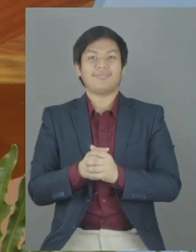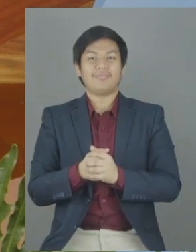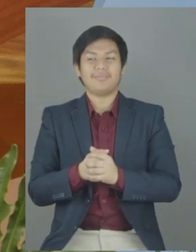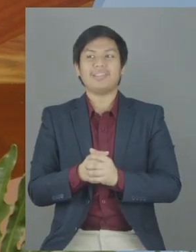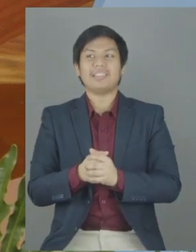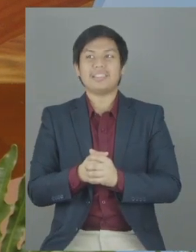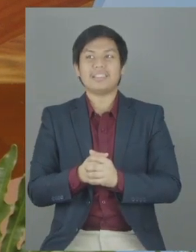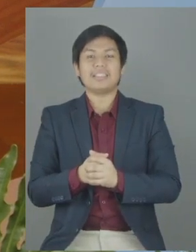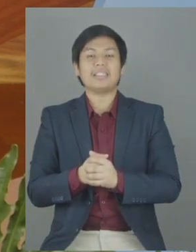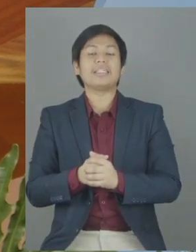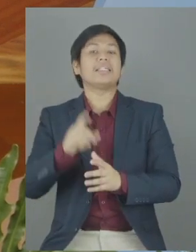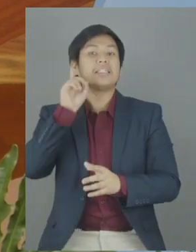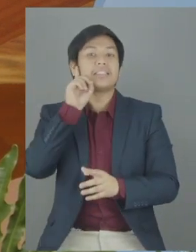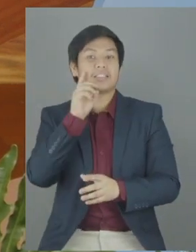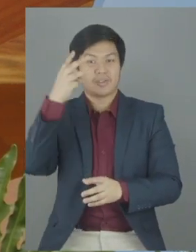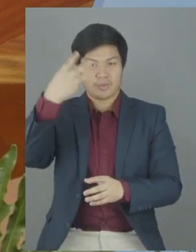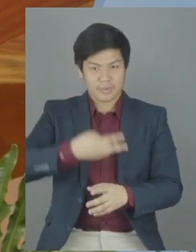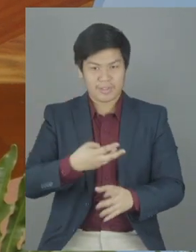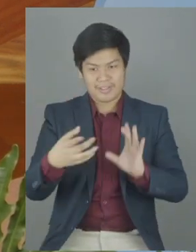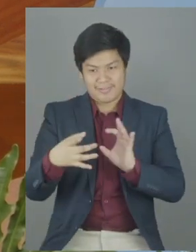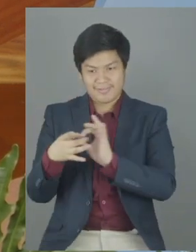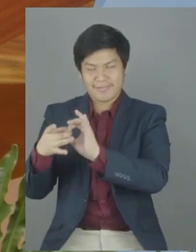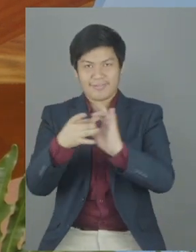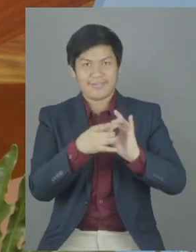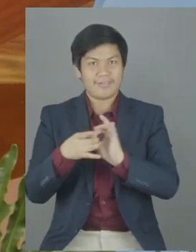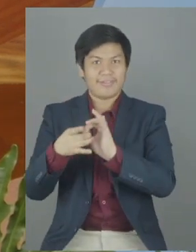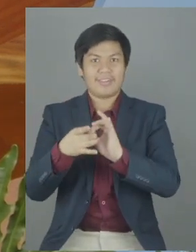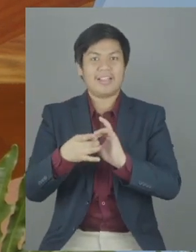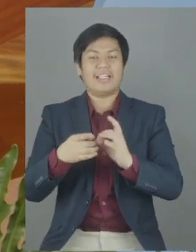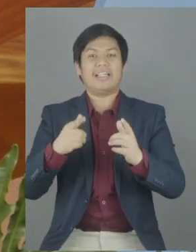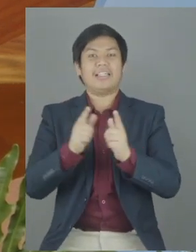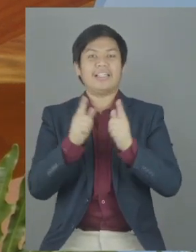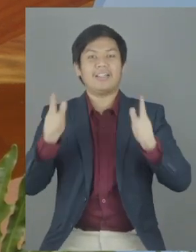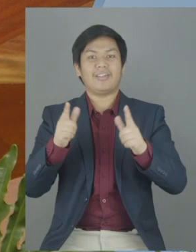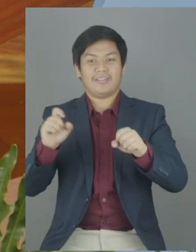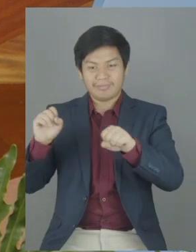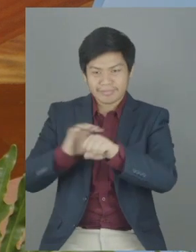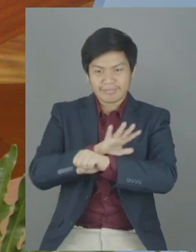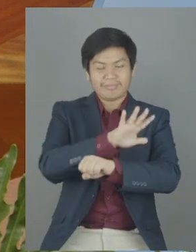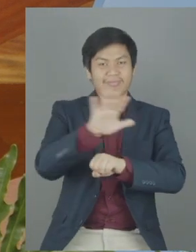They're even welcome to partner with us with the Great Commission's cause.